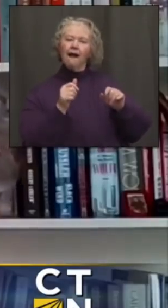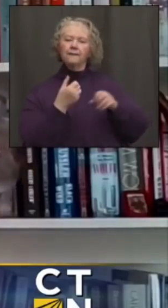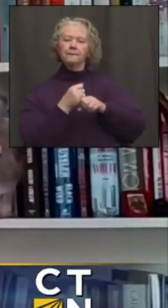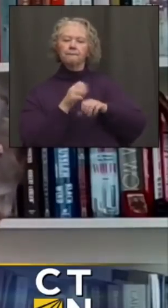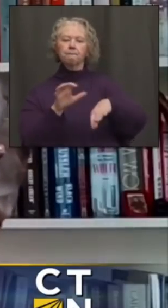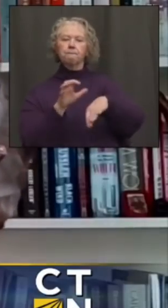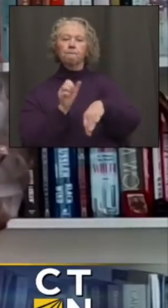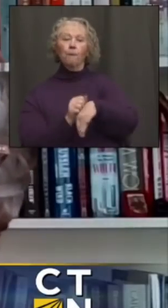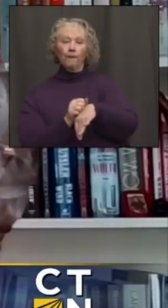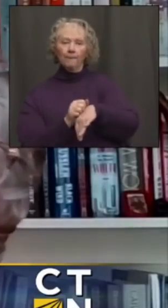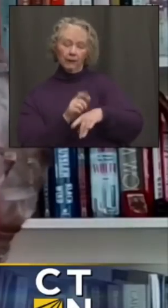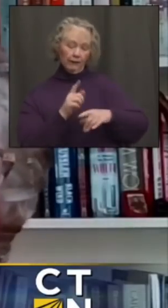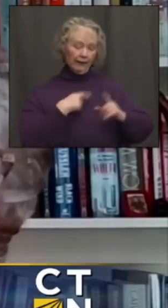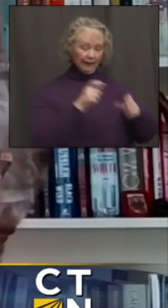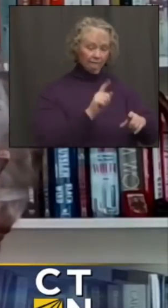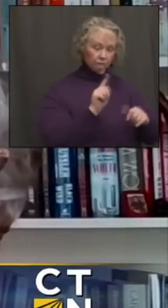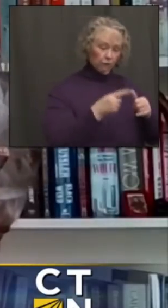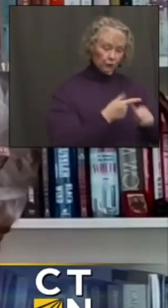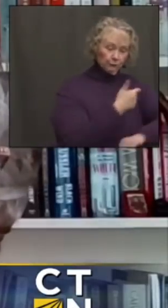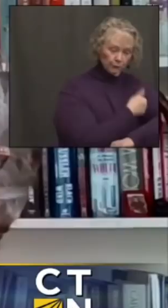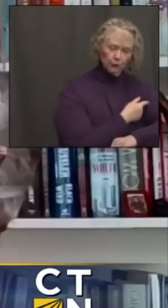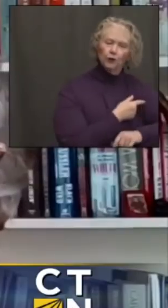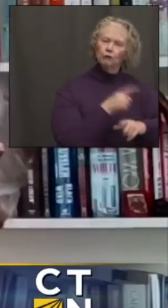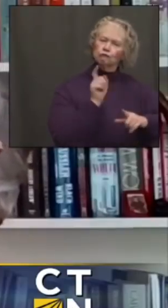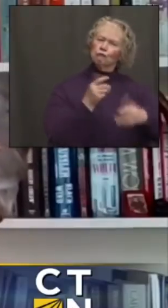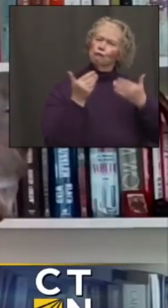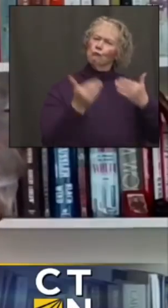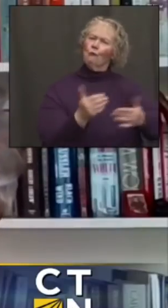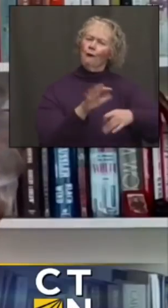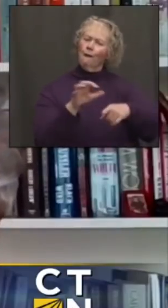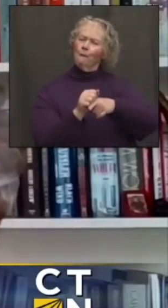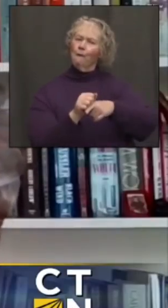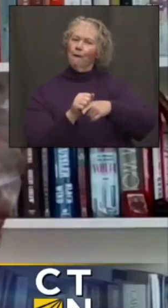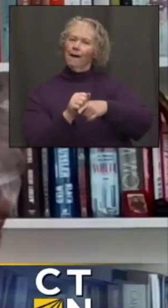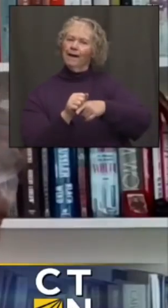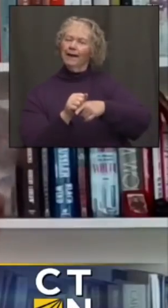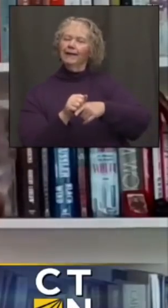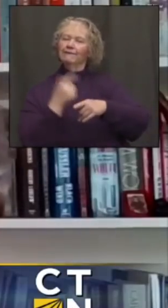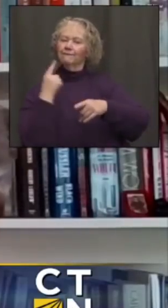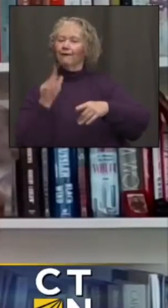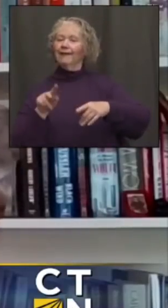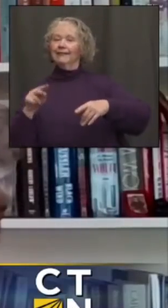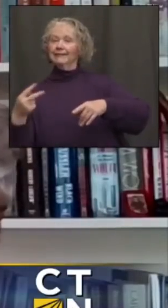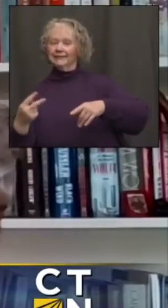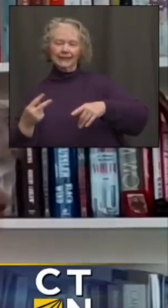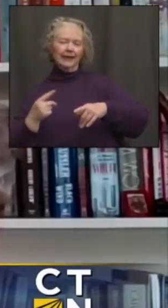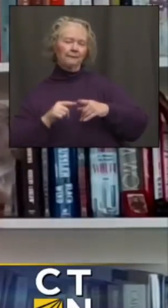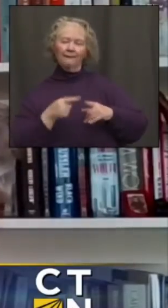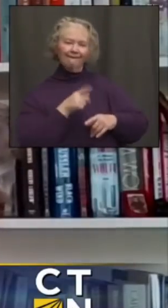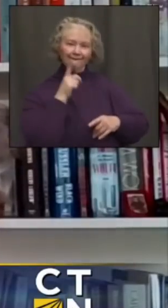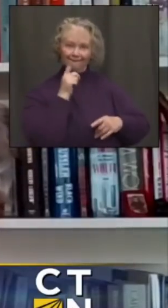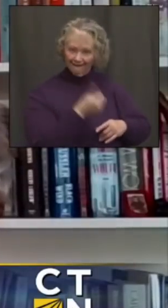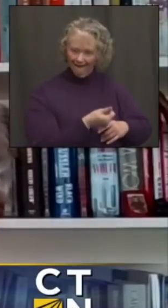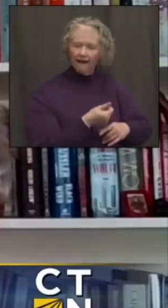No, not significantly. We did have a couple of bumps earlier on in the process where some of our clinics